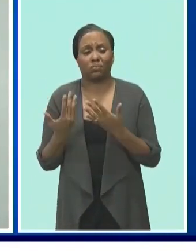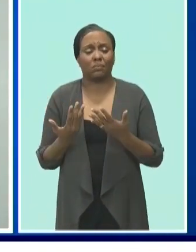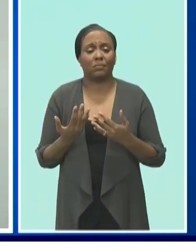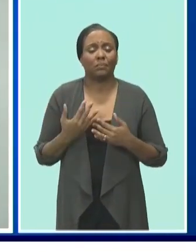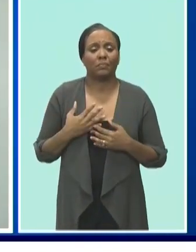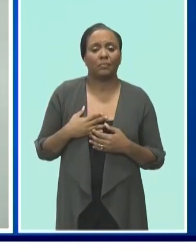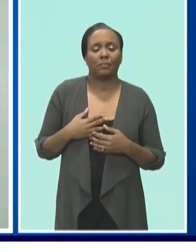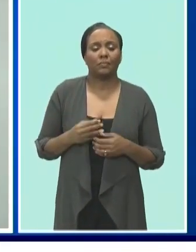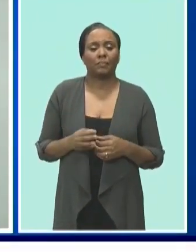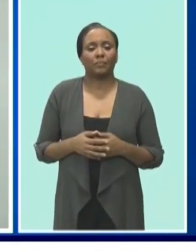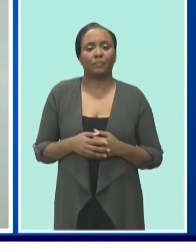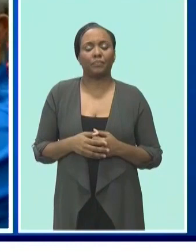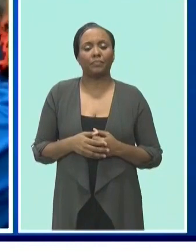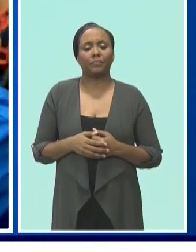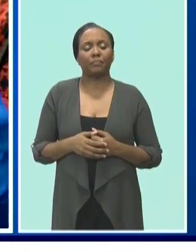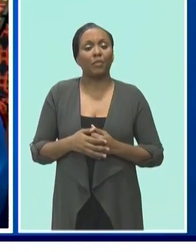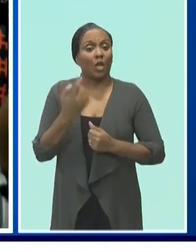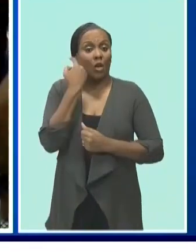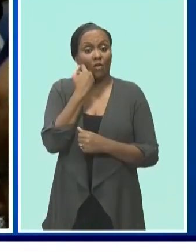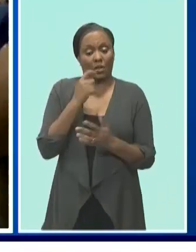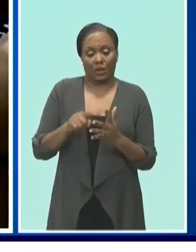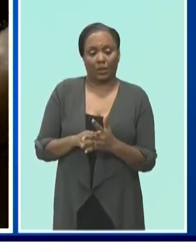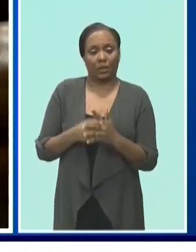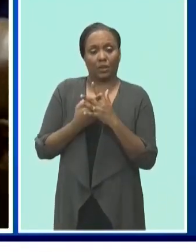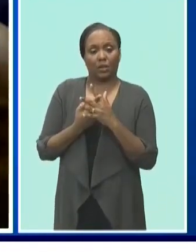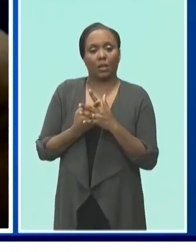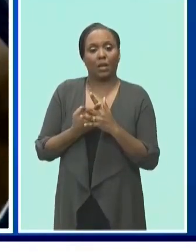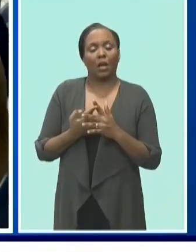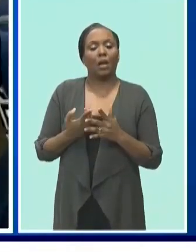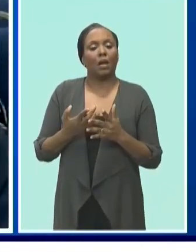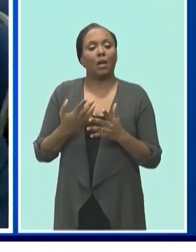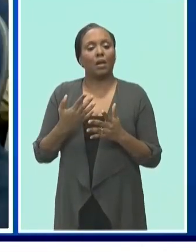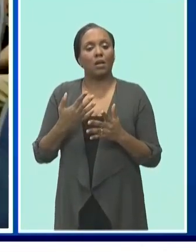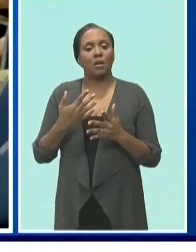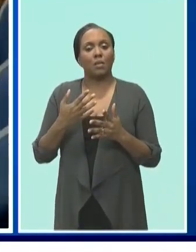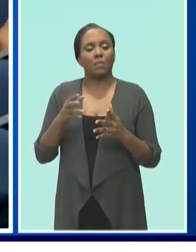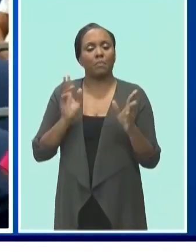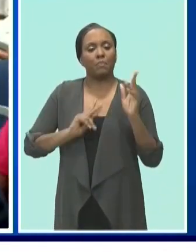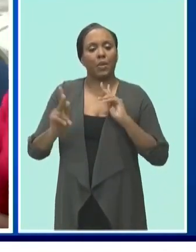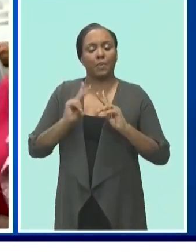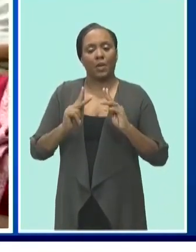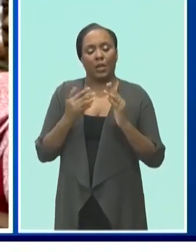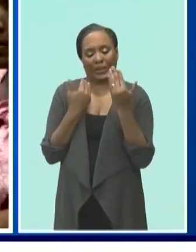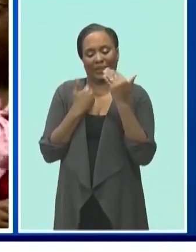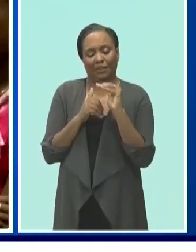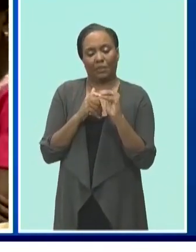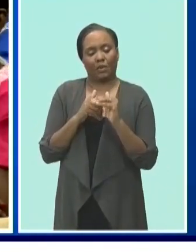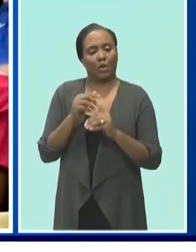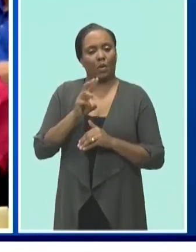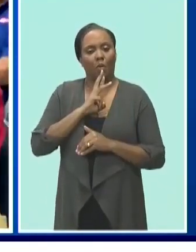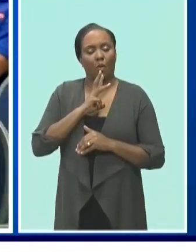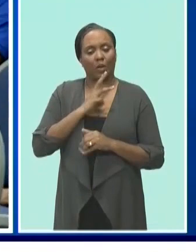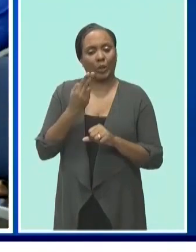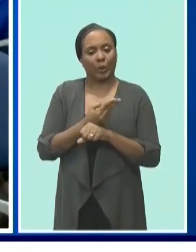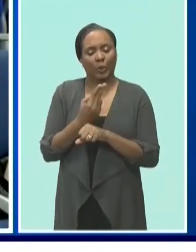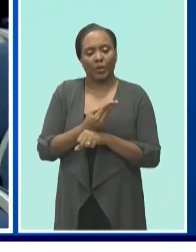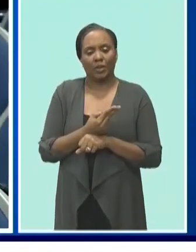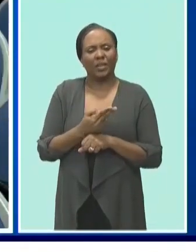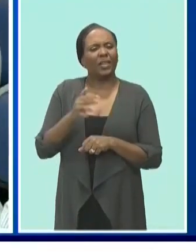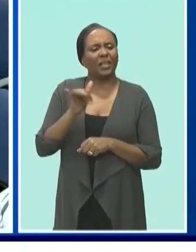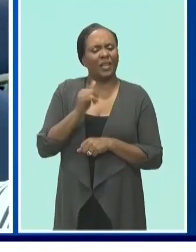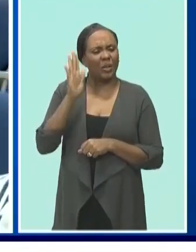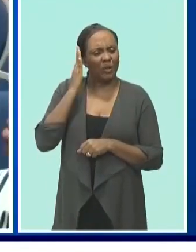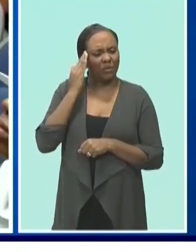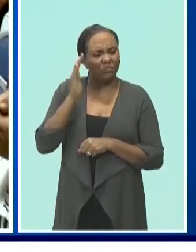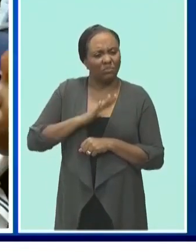Mr. Austin says they just implemented drought mitigation plan, which includes provisions like no watering of gardens, lawns or